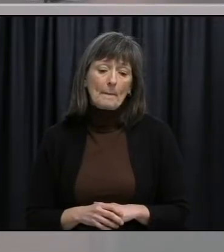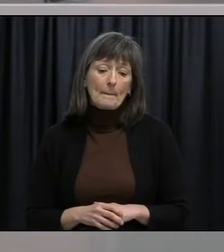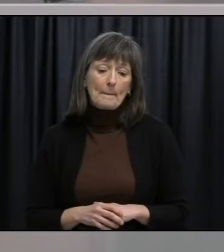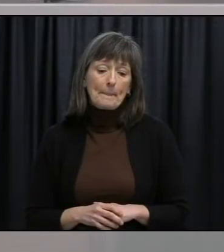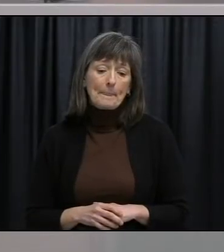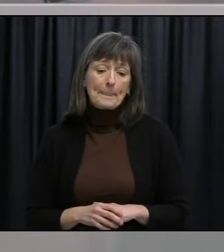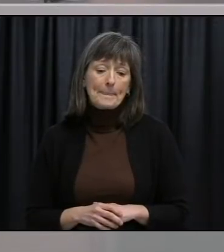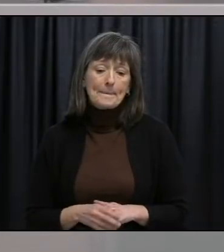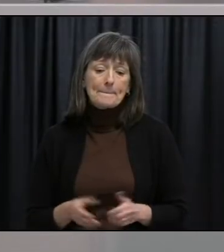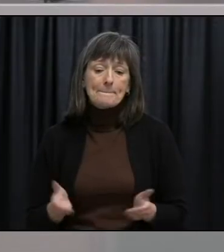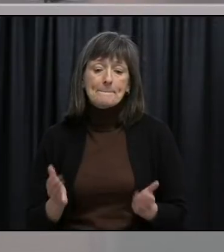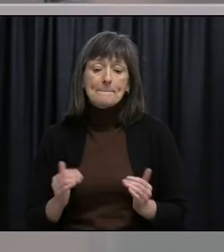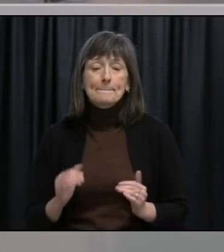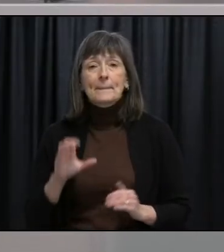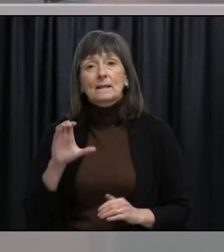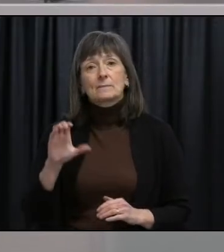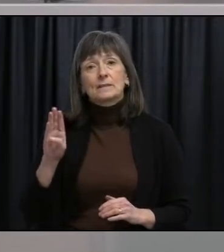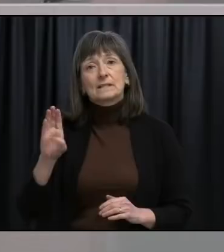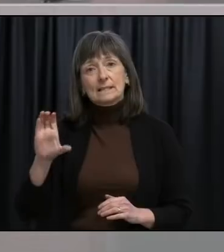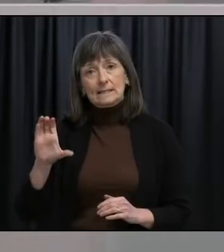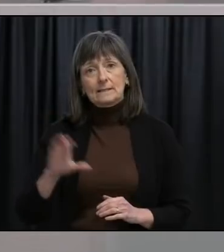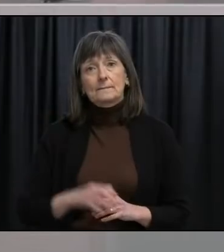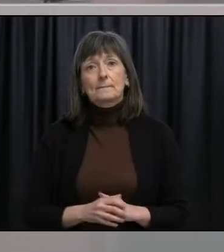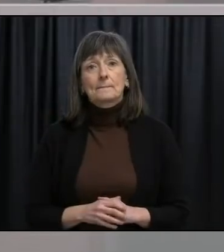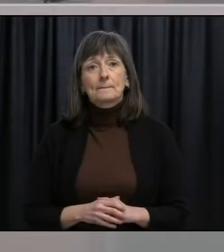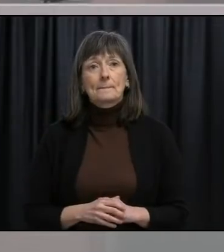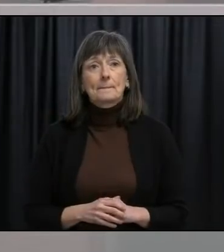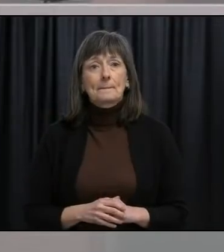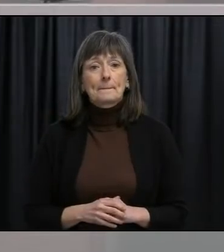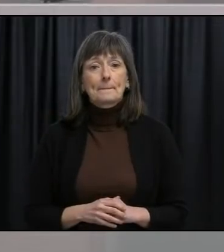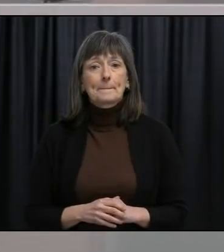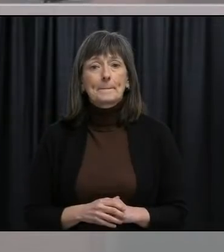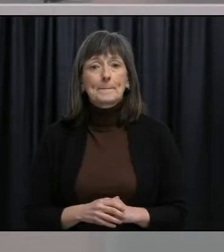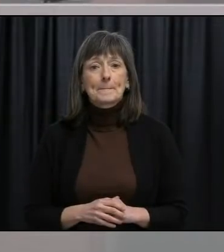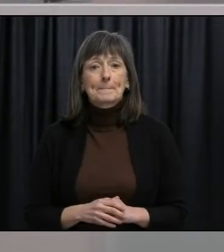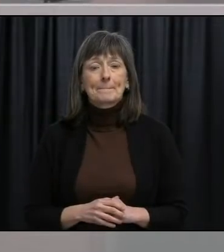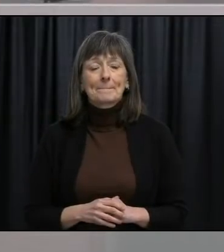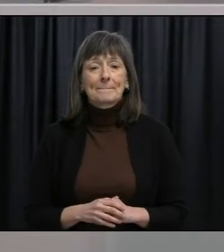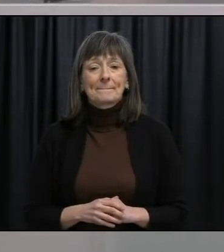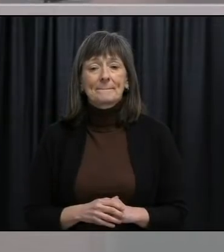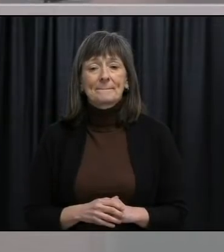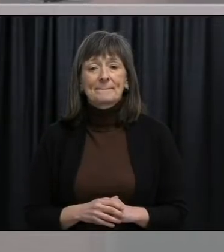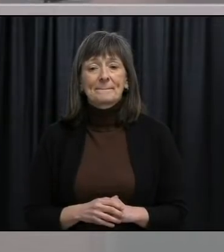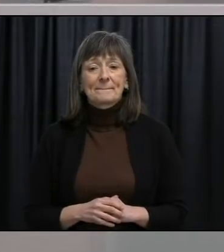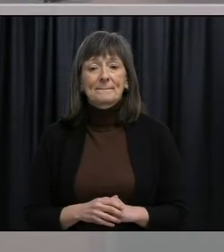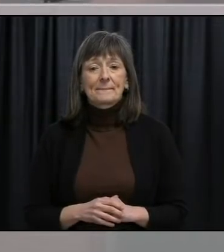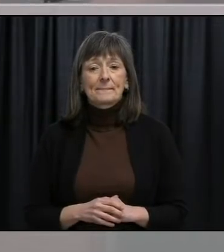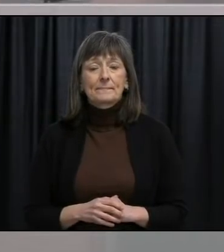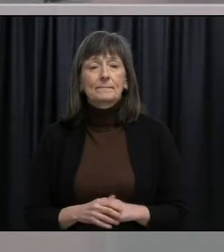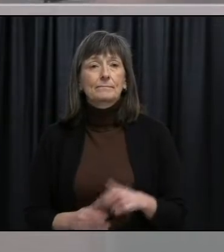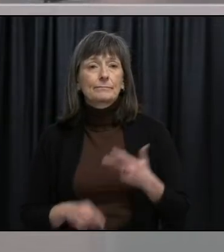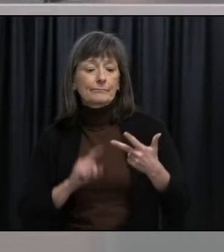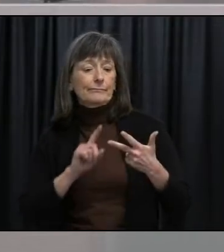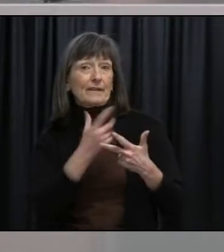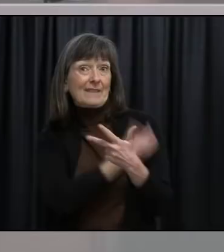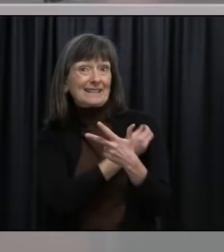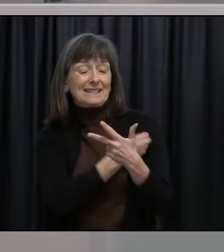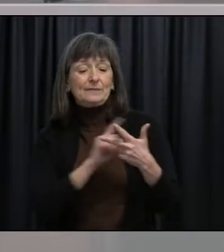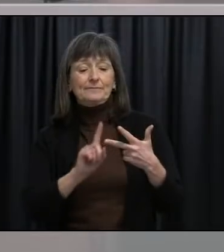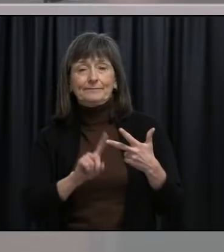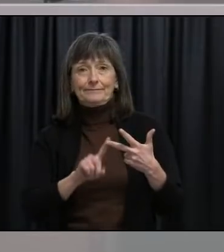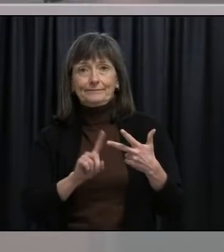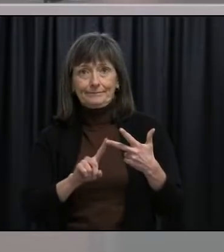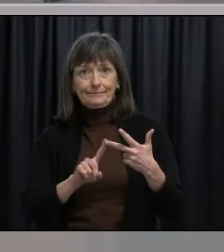Our next questions are from Peter Cowan with CBC. Please go ahead. Question about the AstraZeneca vaccine that was approved today.